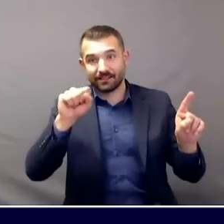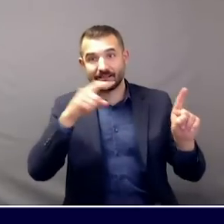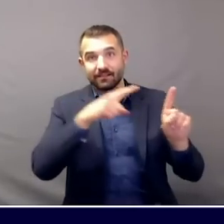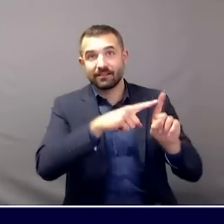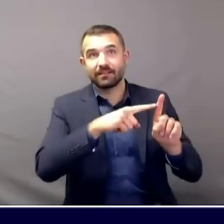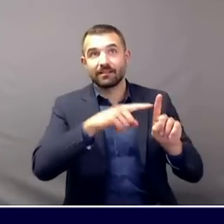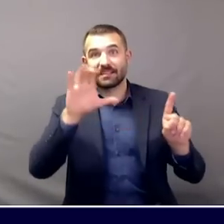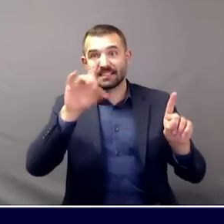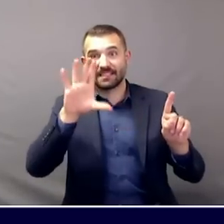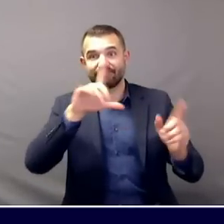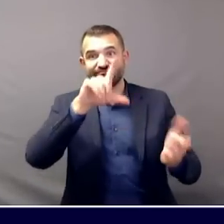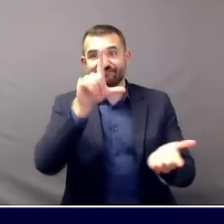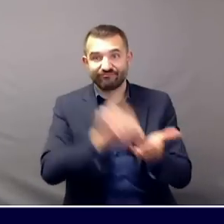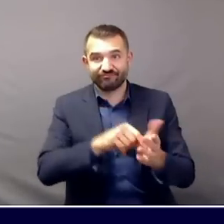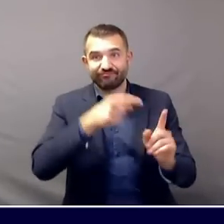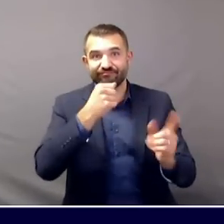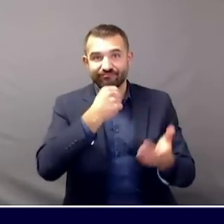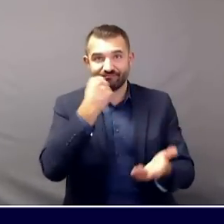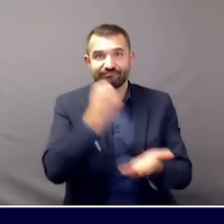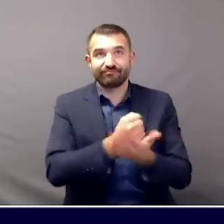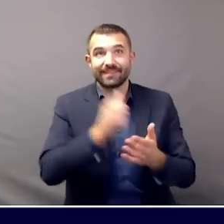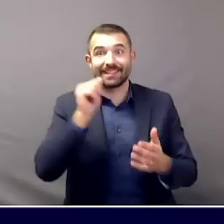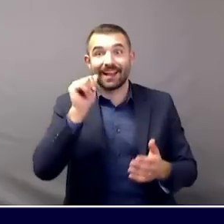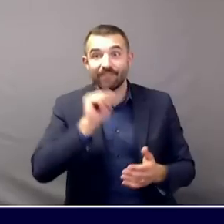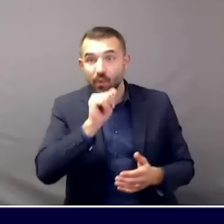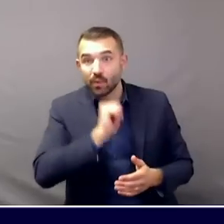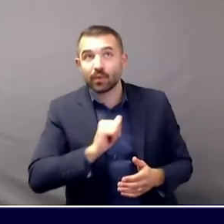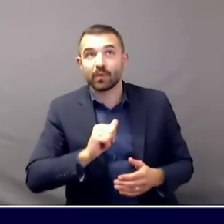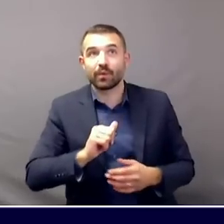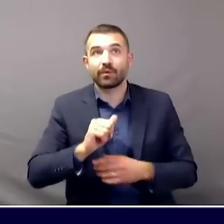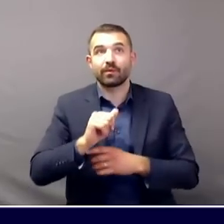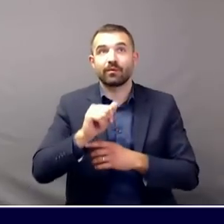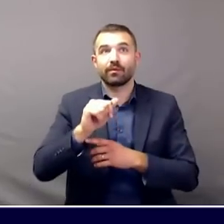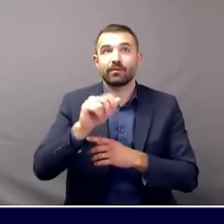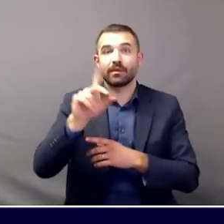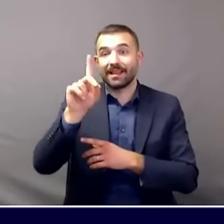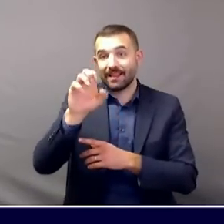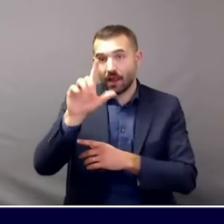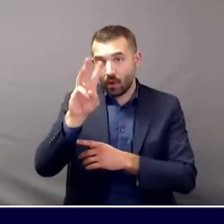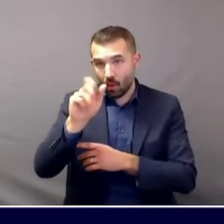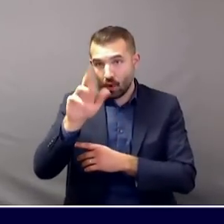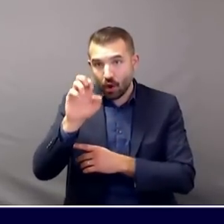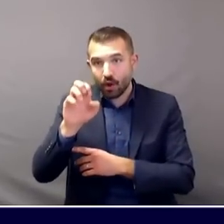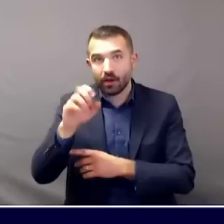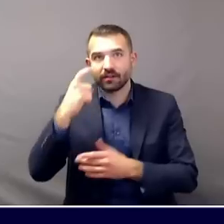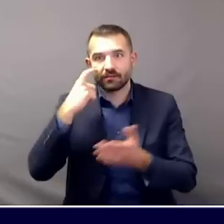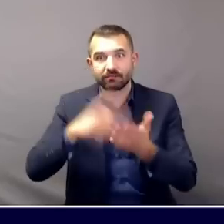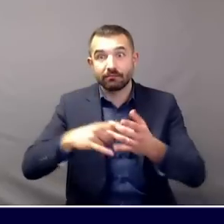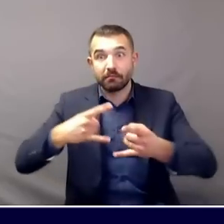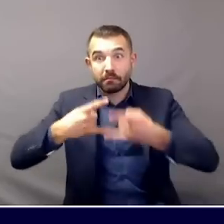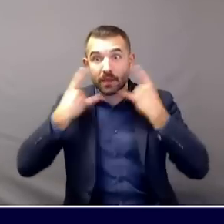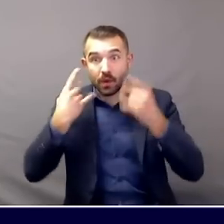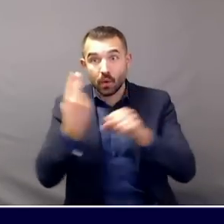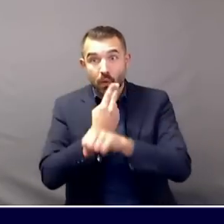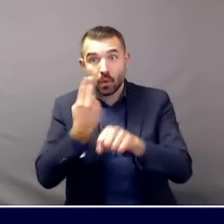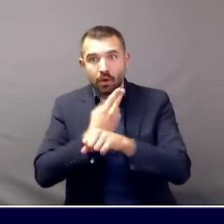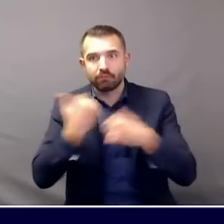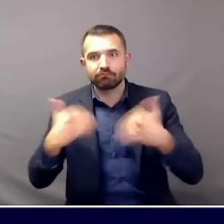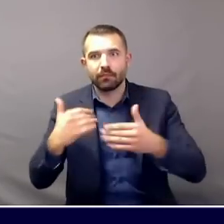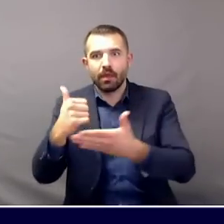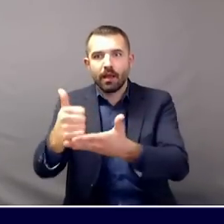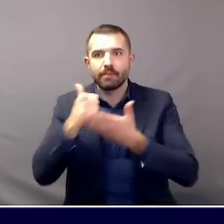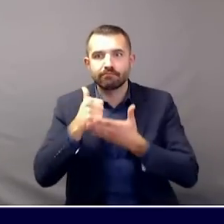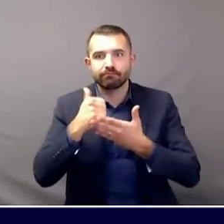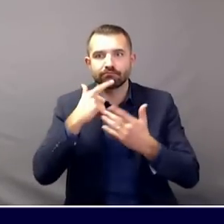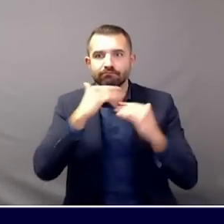experience in Arizona and Delaware that suggest that lowering gathering limits have an impact, to say nothing of more recent